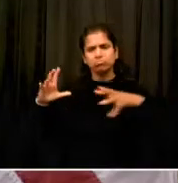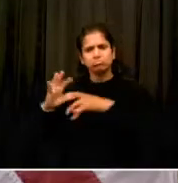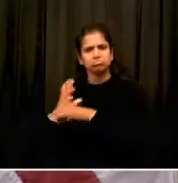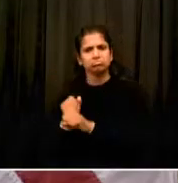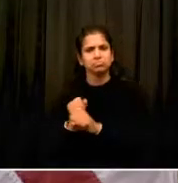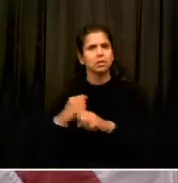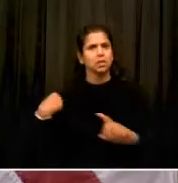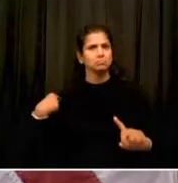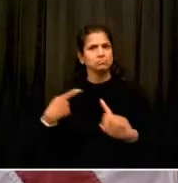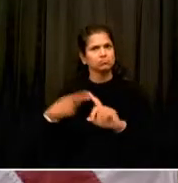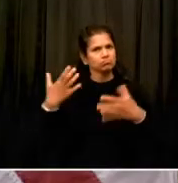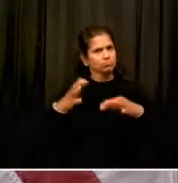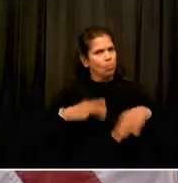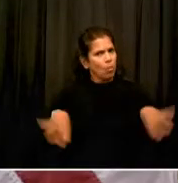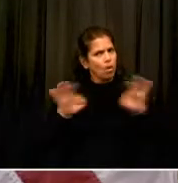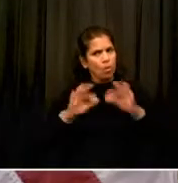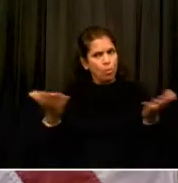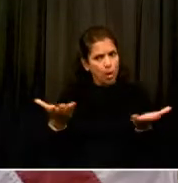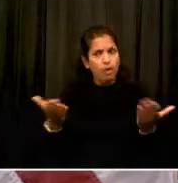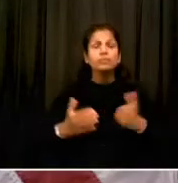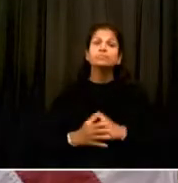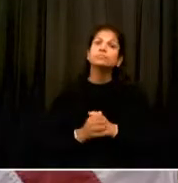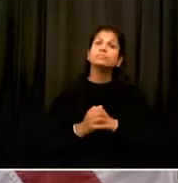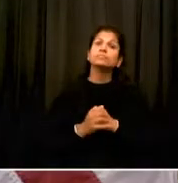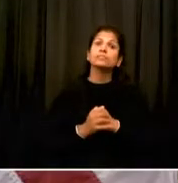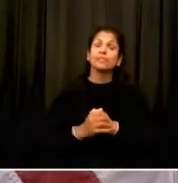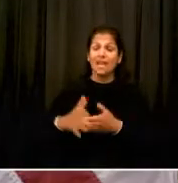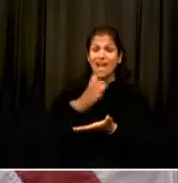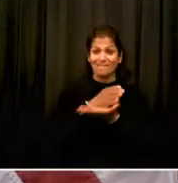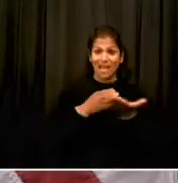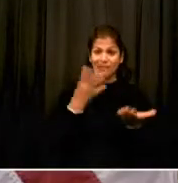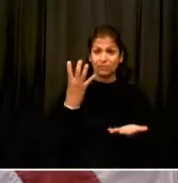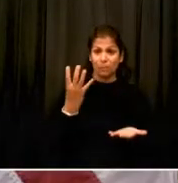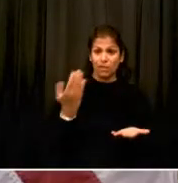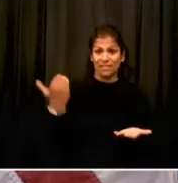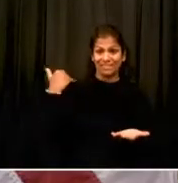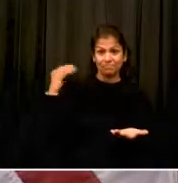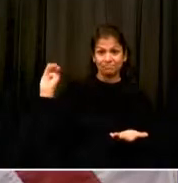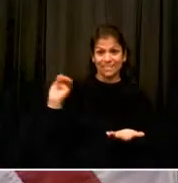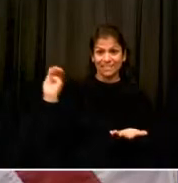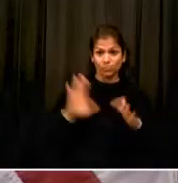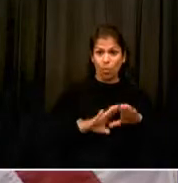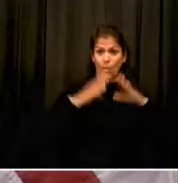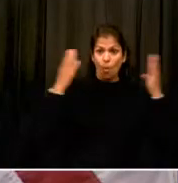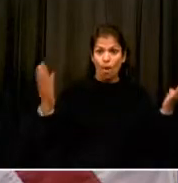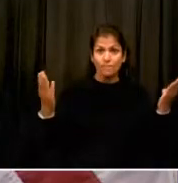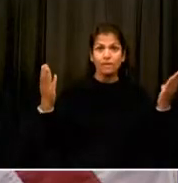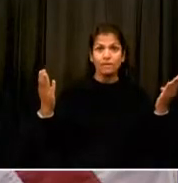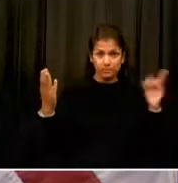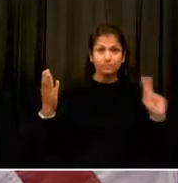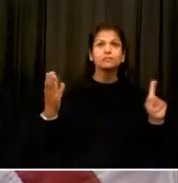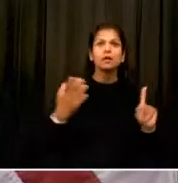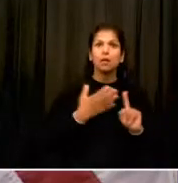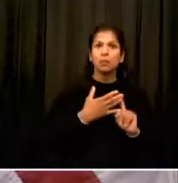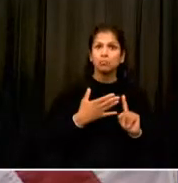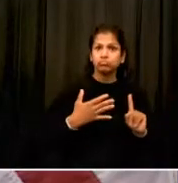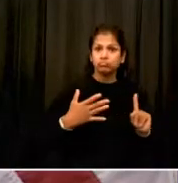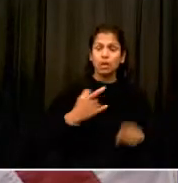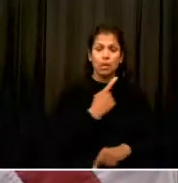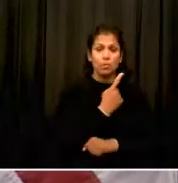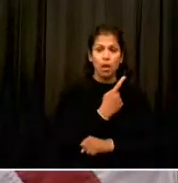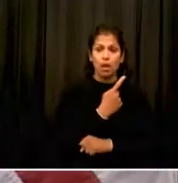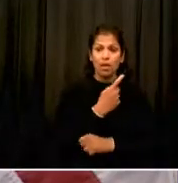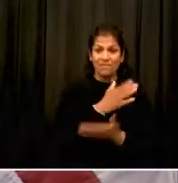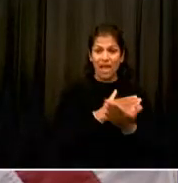we've come. Because really, when you think about it, for us to go through phases 1, 2, 3, 4, took a lot of commitment from a lot of